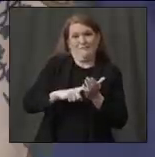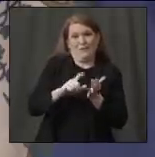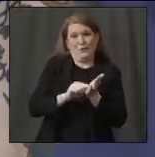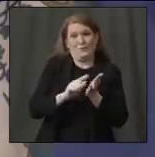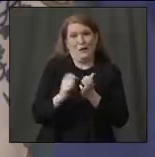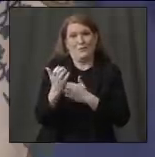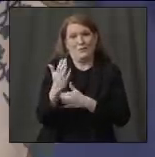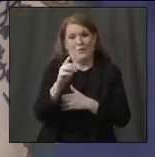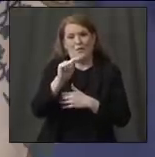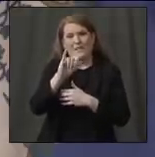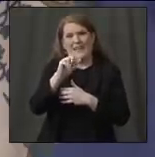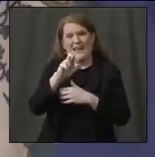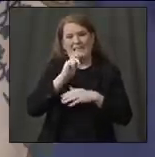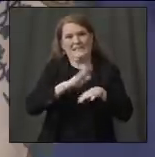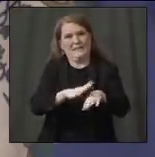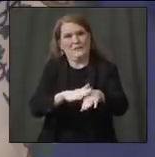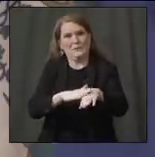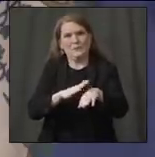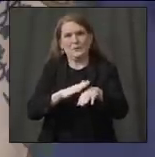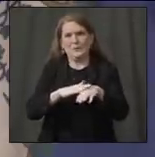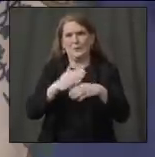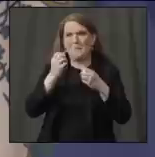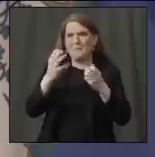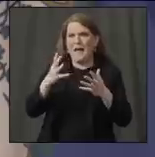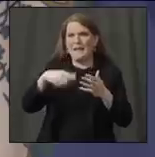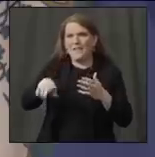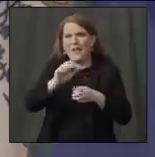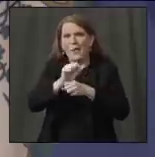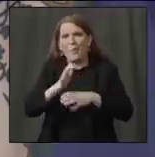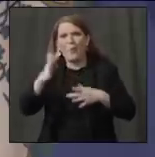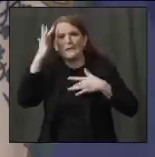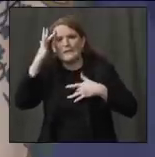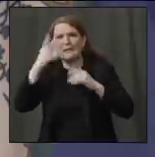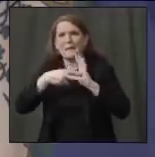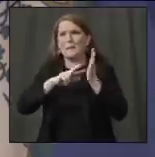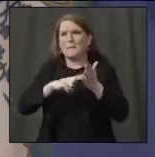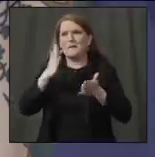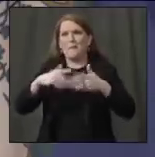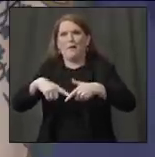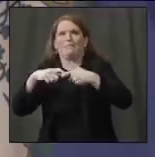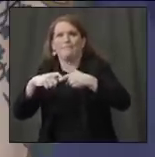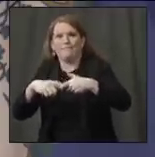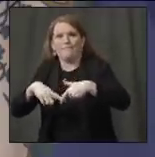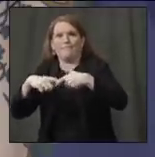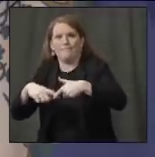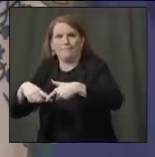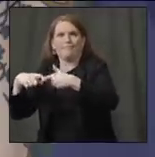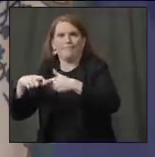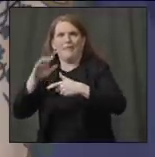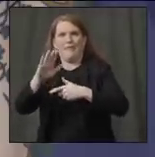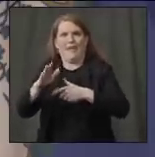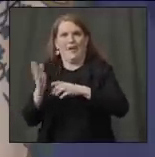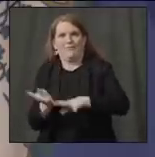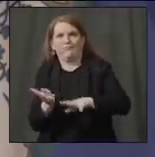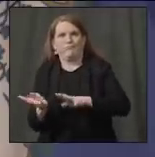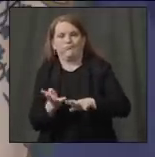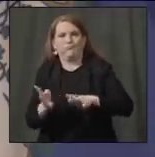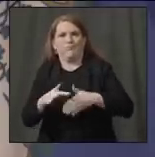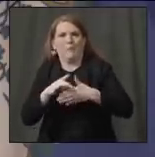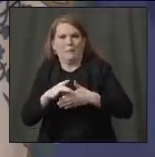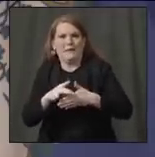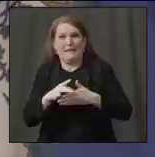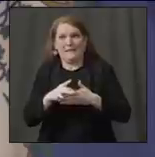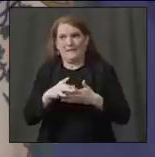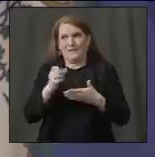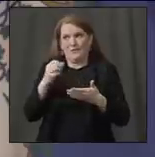over the last week or so, we've been meeting with talking with Brian and Deirdre about how we can get control over our